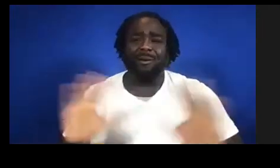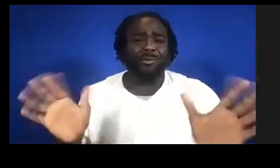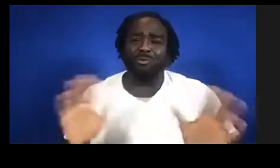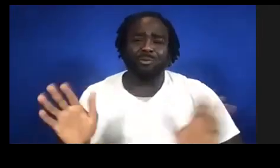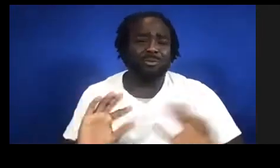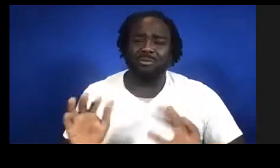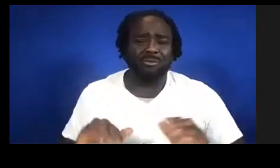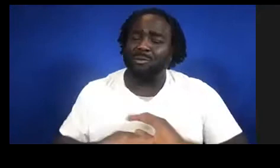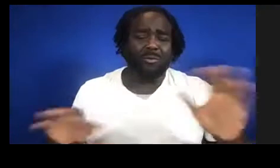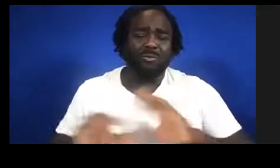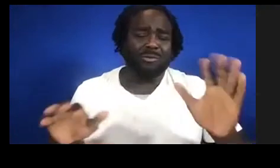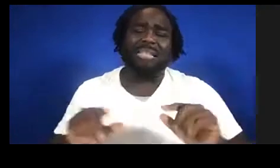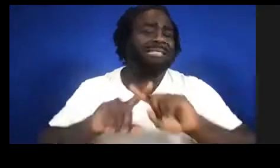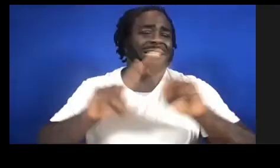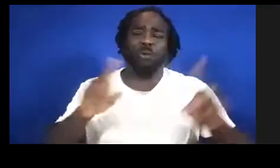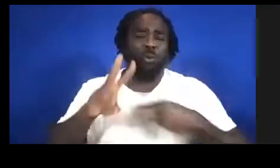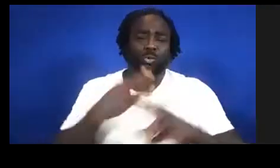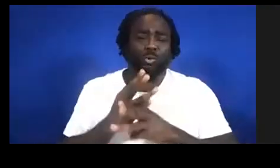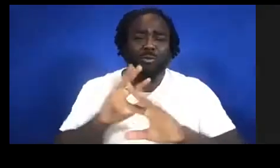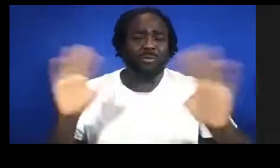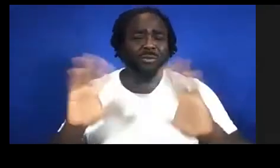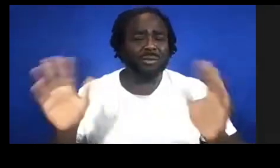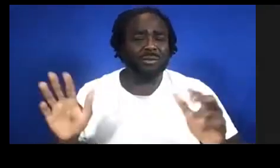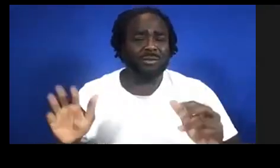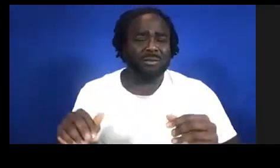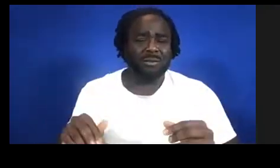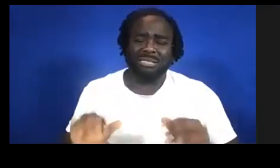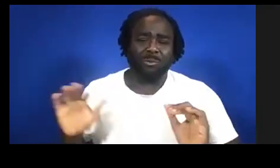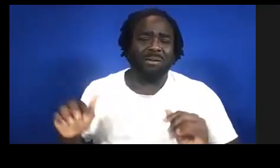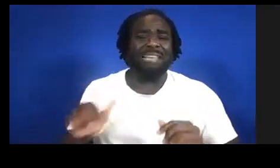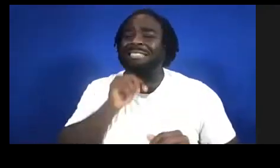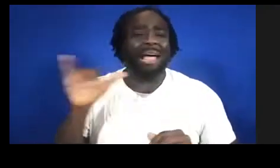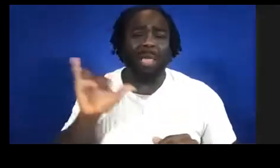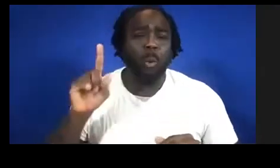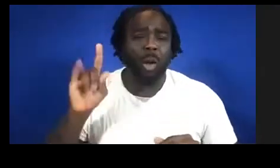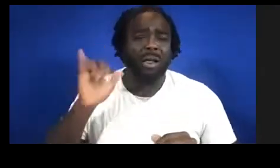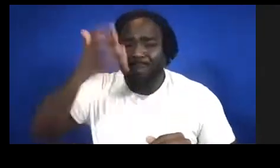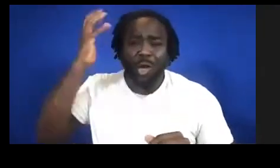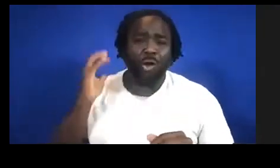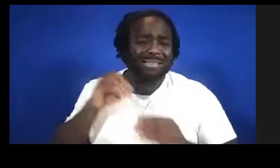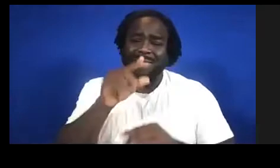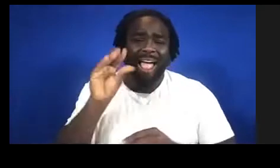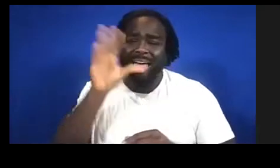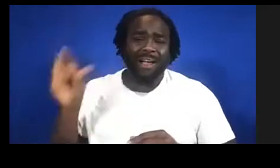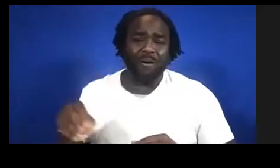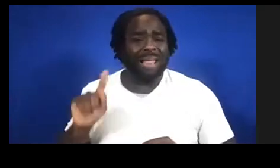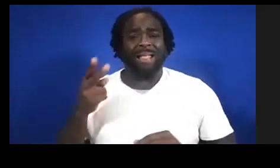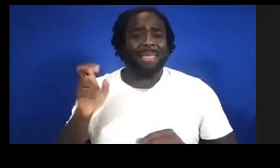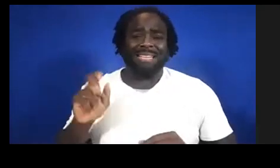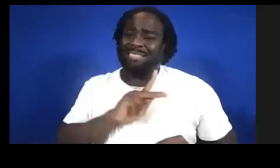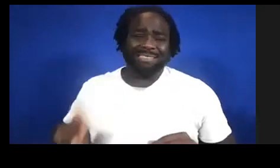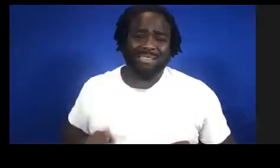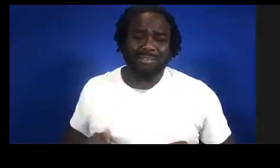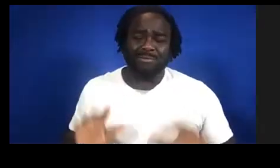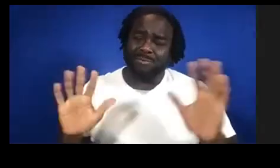it's not like Simba on Lion King. We ain't talking about that kind of that kind of lion, right? It's a different world.